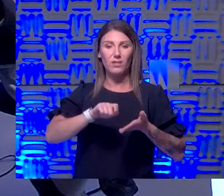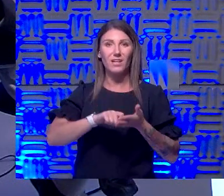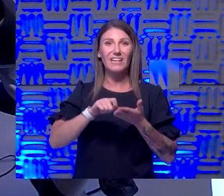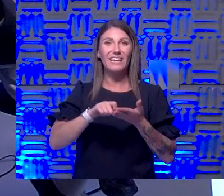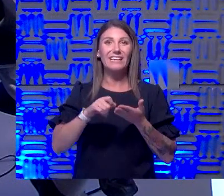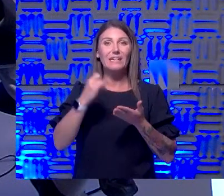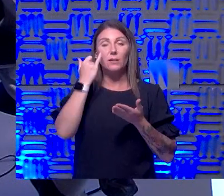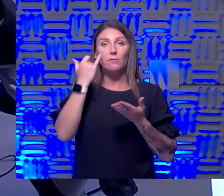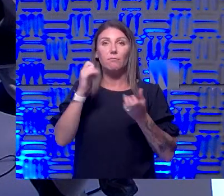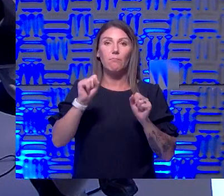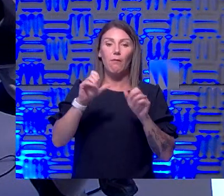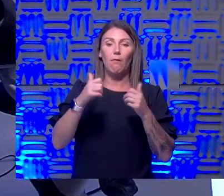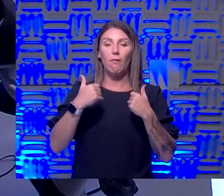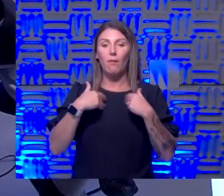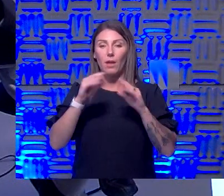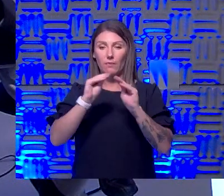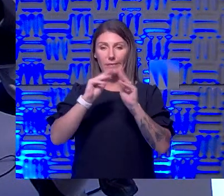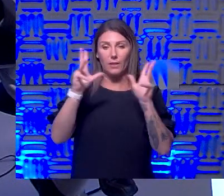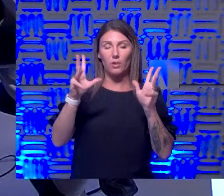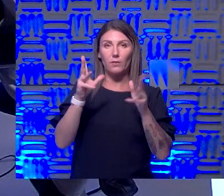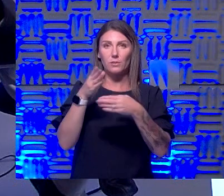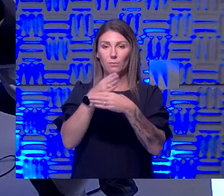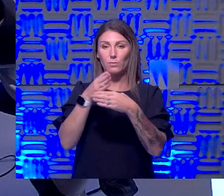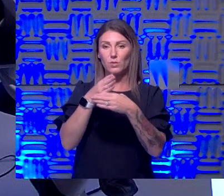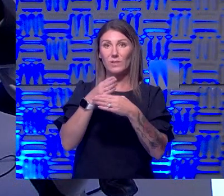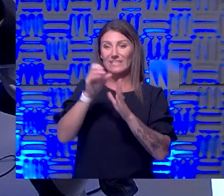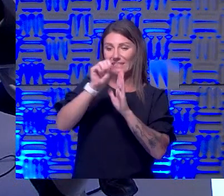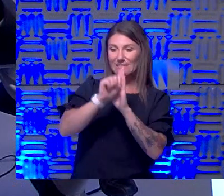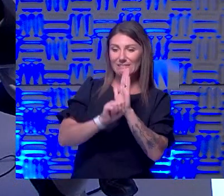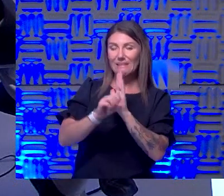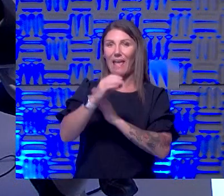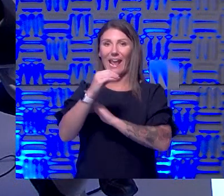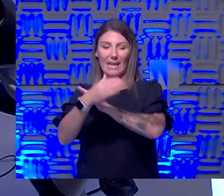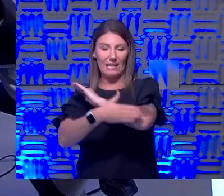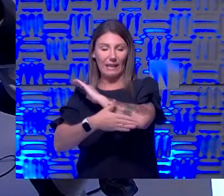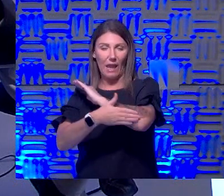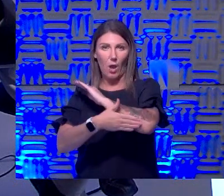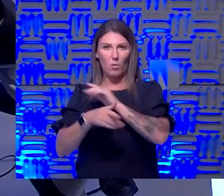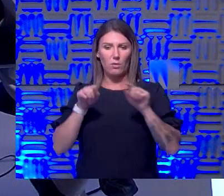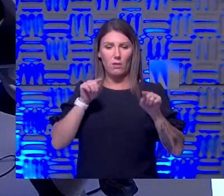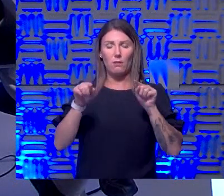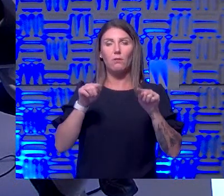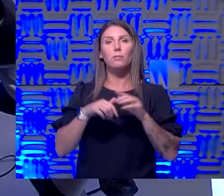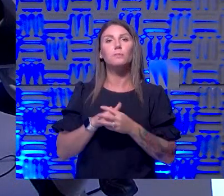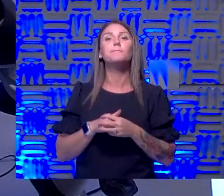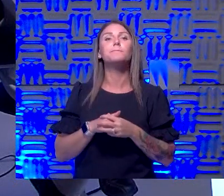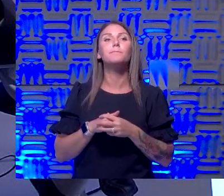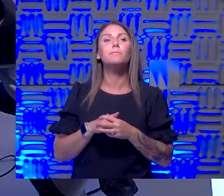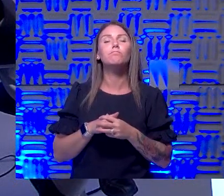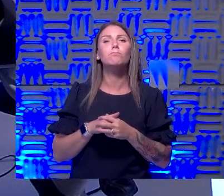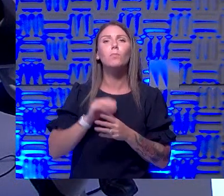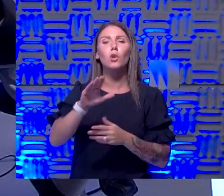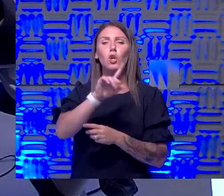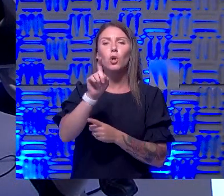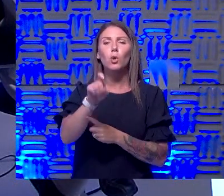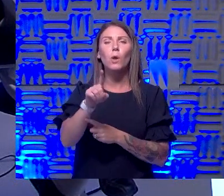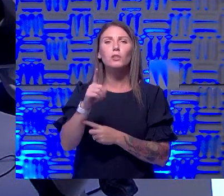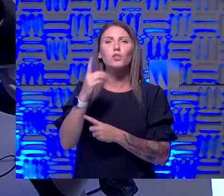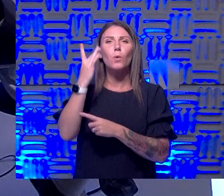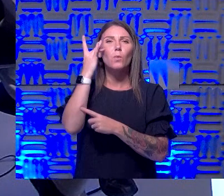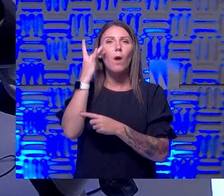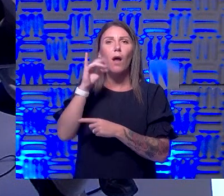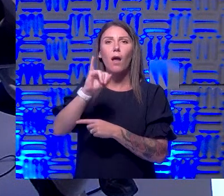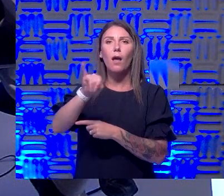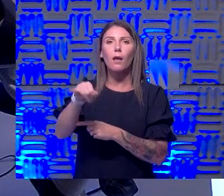some clarification between the state and the county. Her question has to do with why Johnson